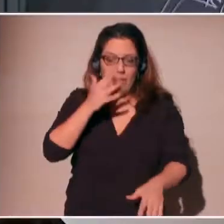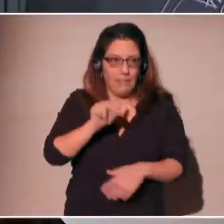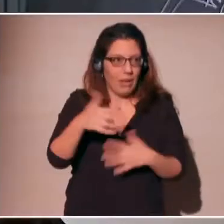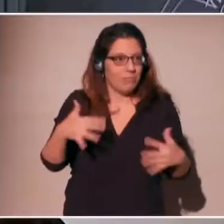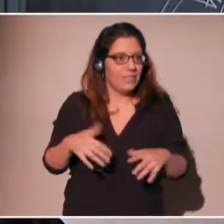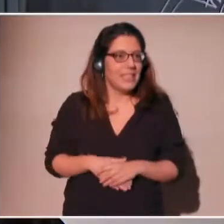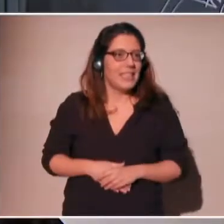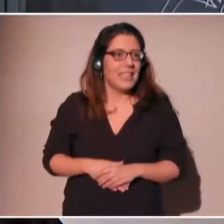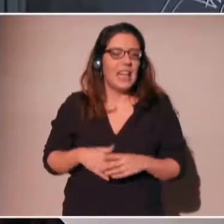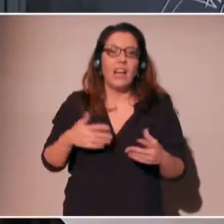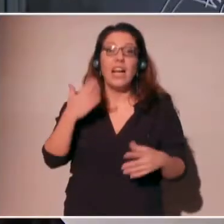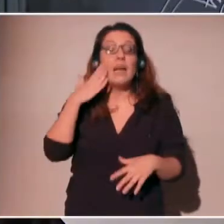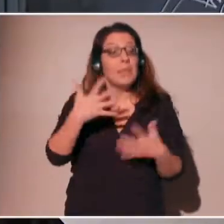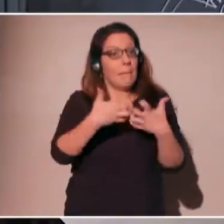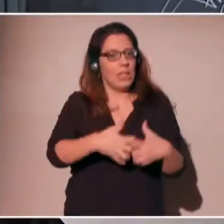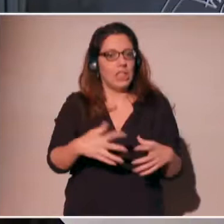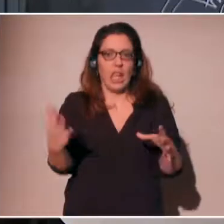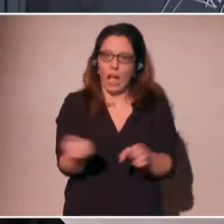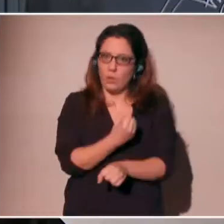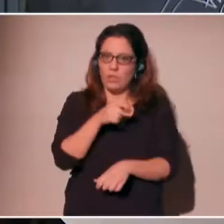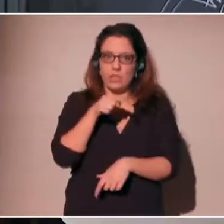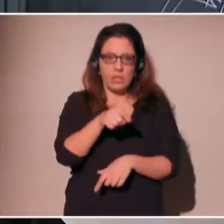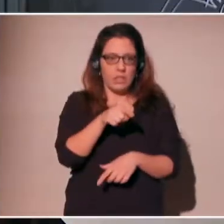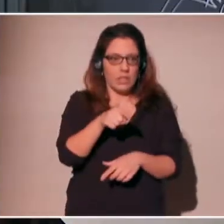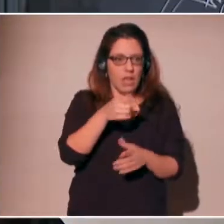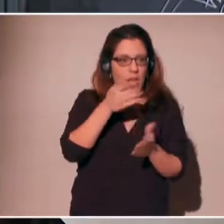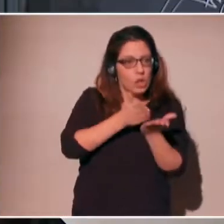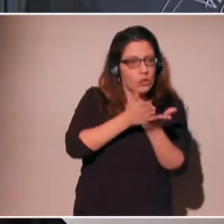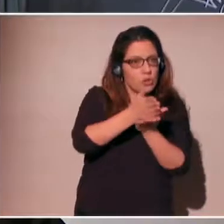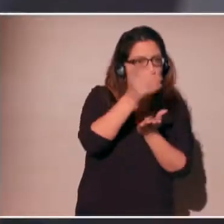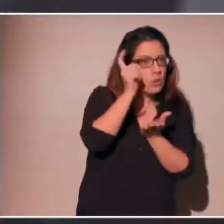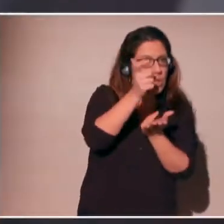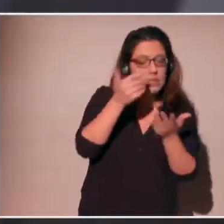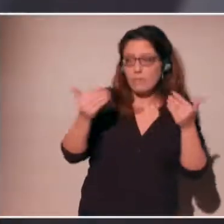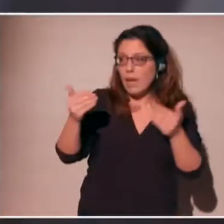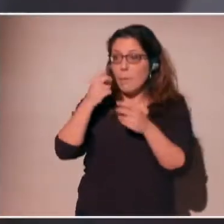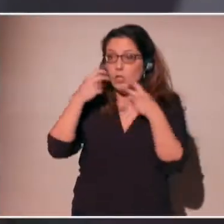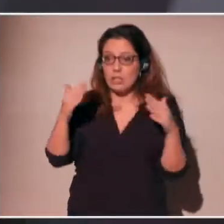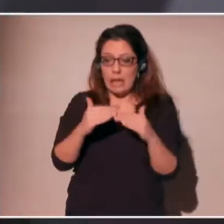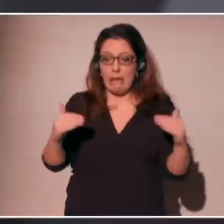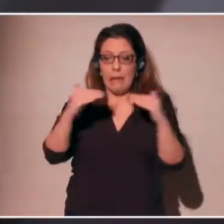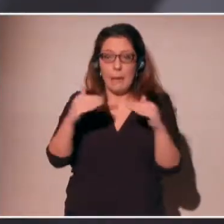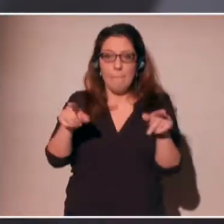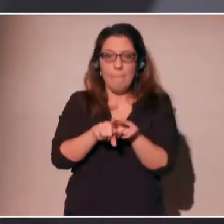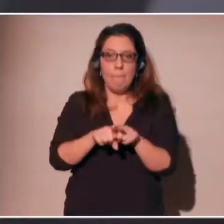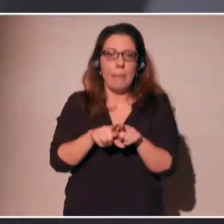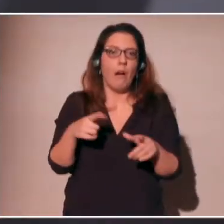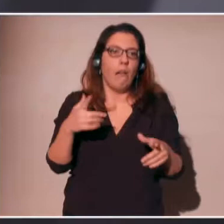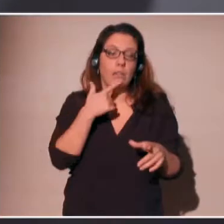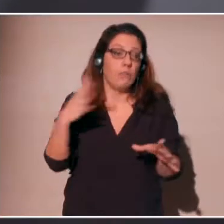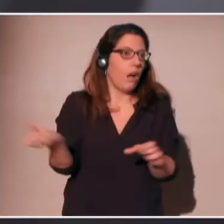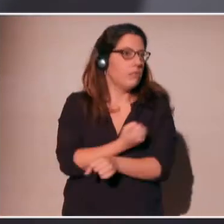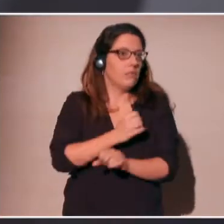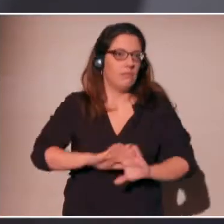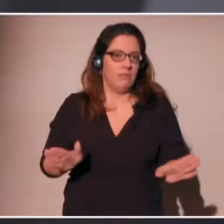coming shortly, way too soon in my opinion, if we found a way to conceive a machine that has as much common sense as